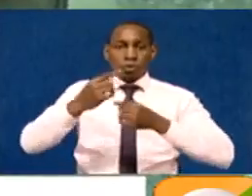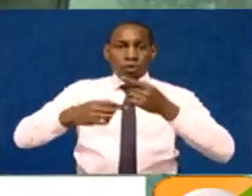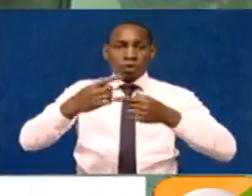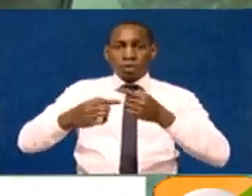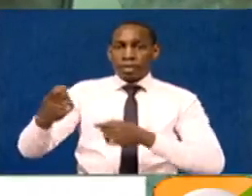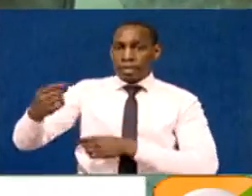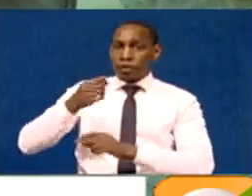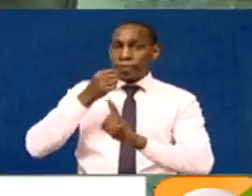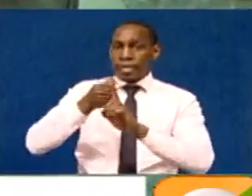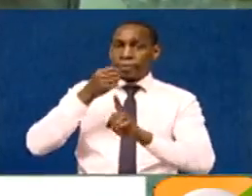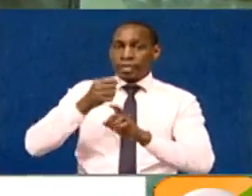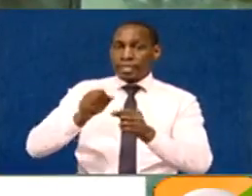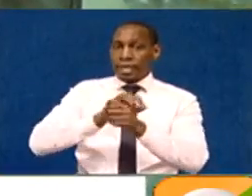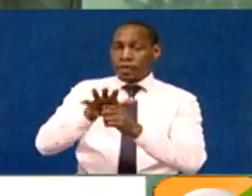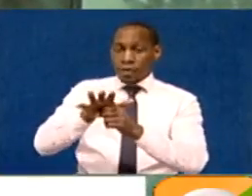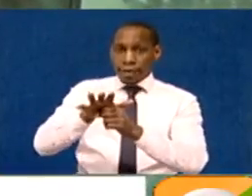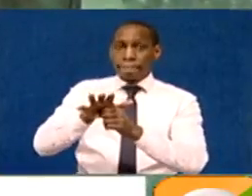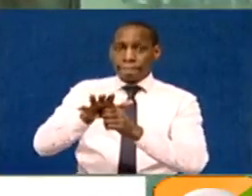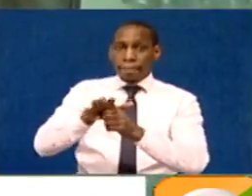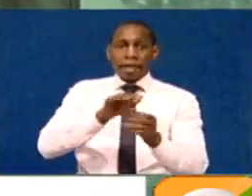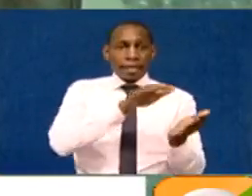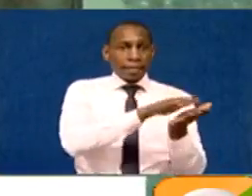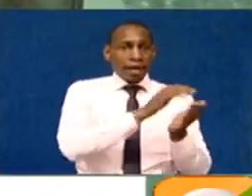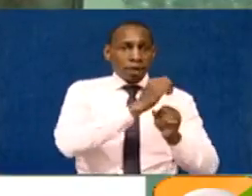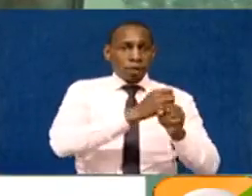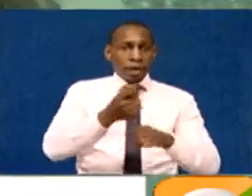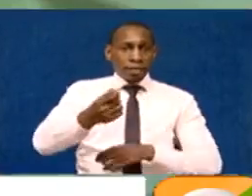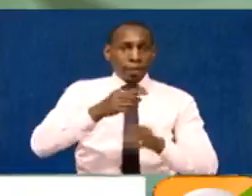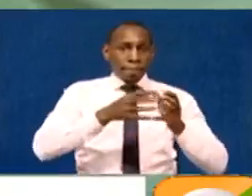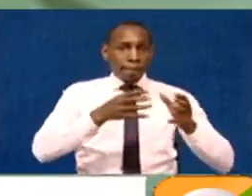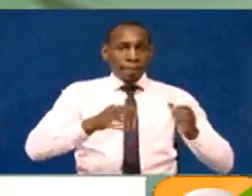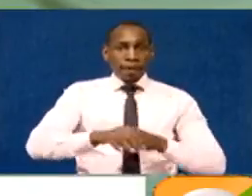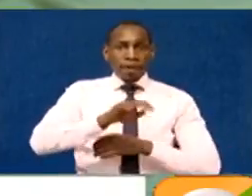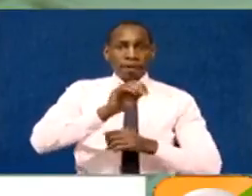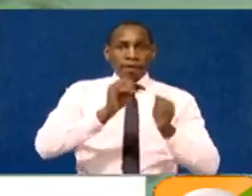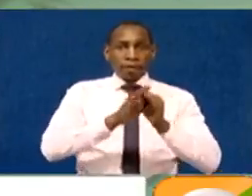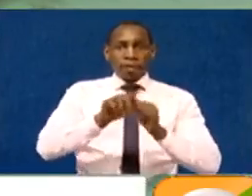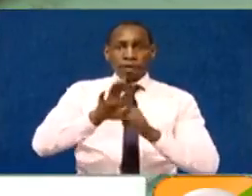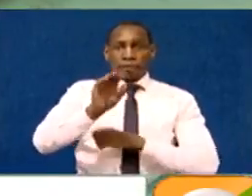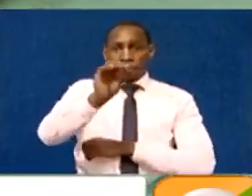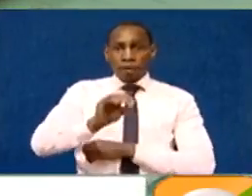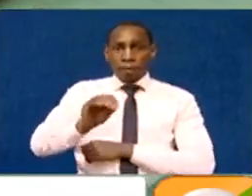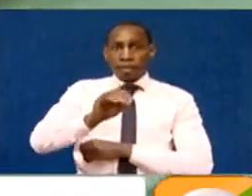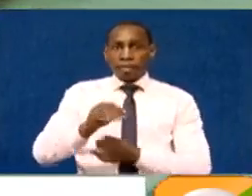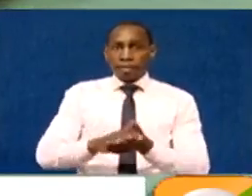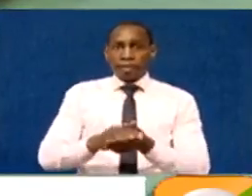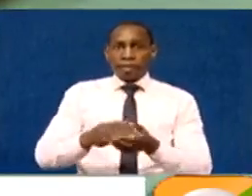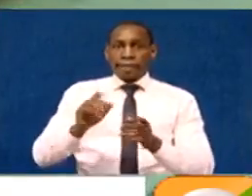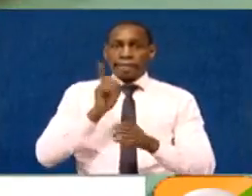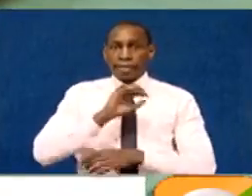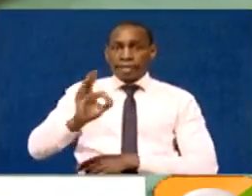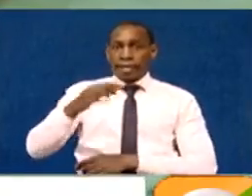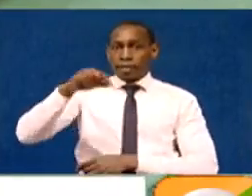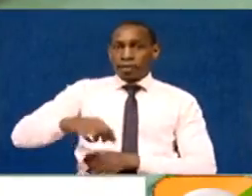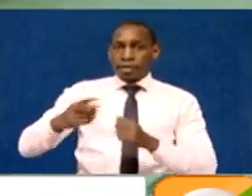ongoing economic impact of COVID-19, the bank's operating income increased by 14.4% to close the third quarter